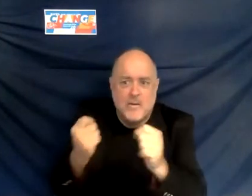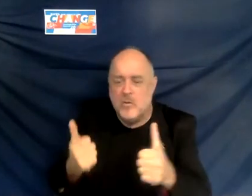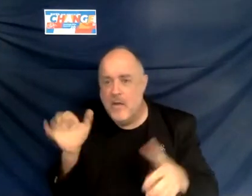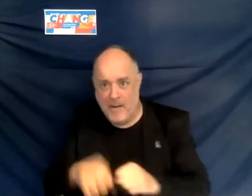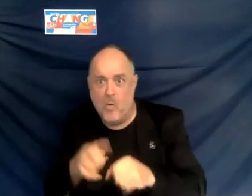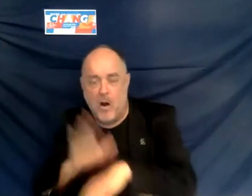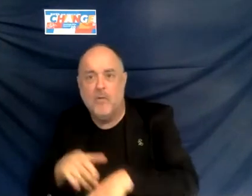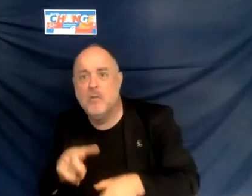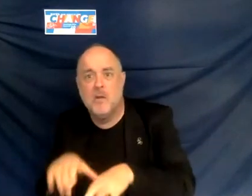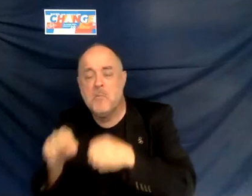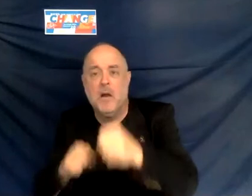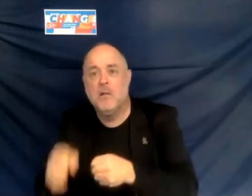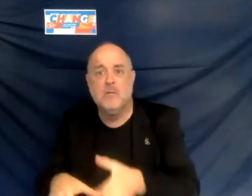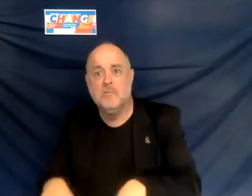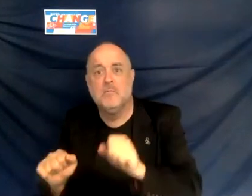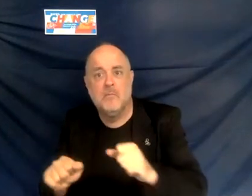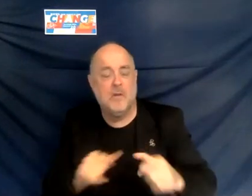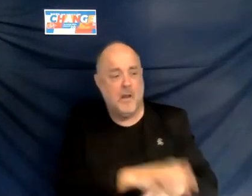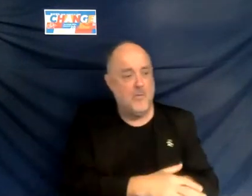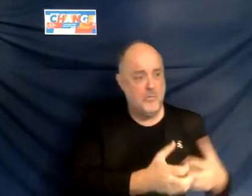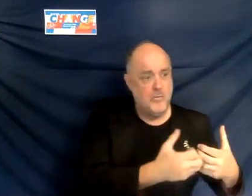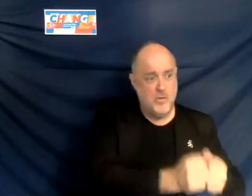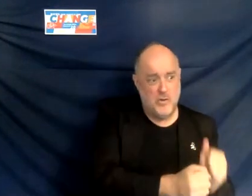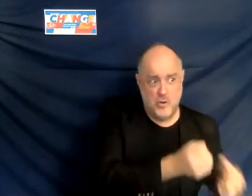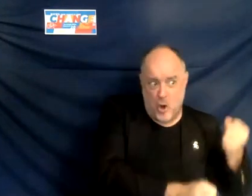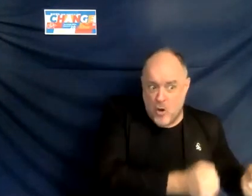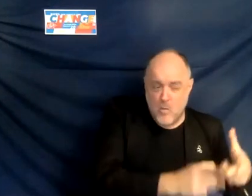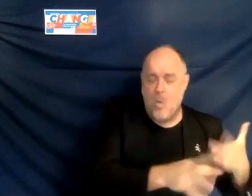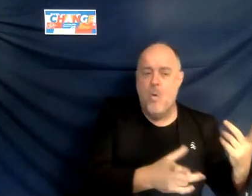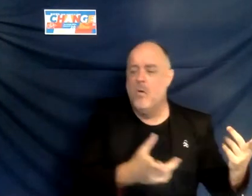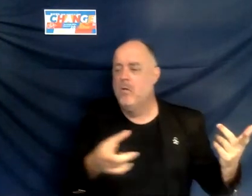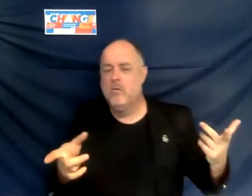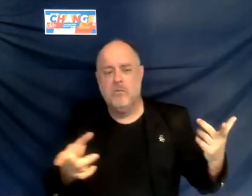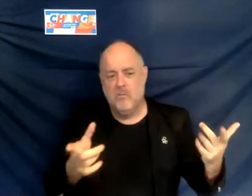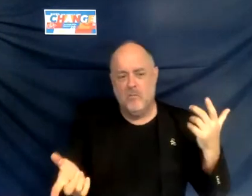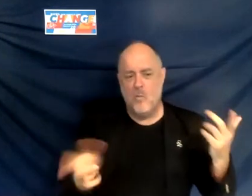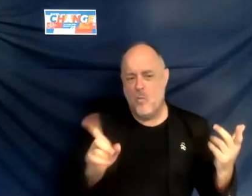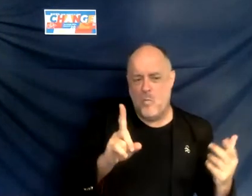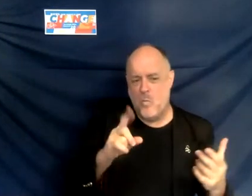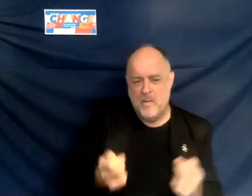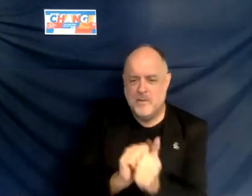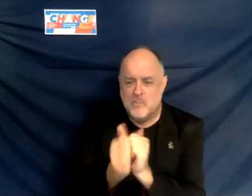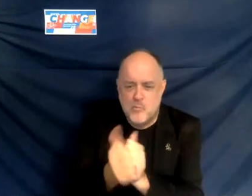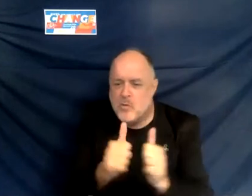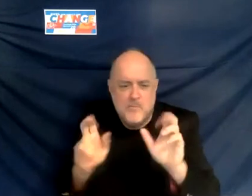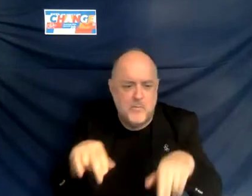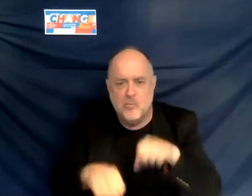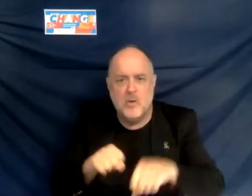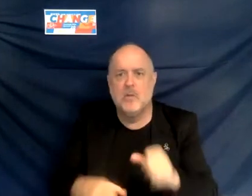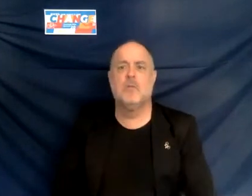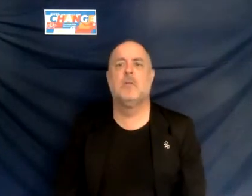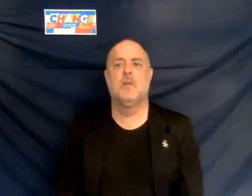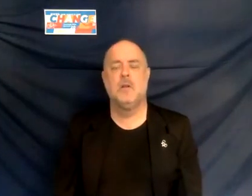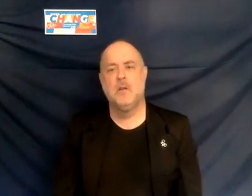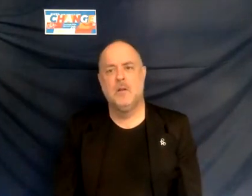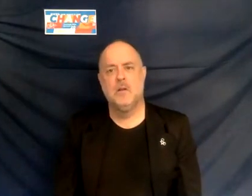go out and take the lane and go out on the motorway or the flowways, flow streets? Trying to get your names right. Sorry.